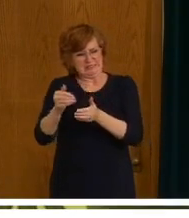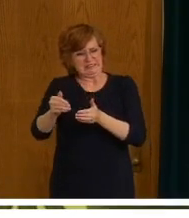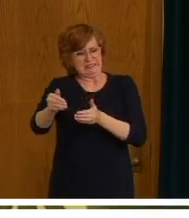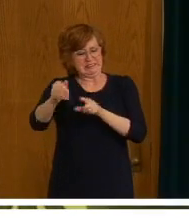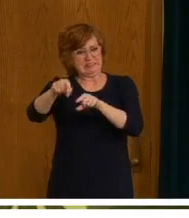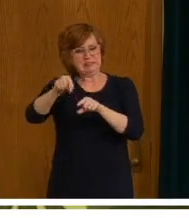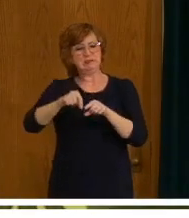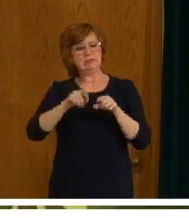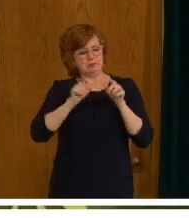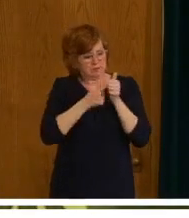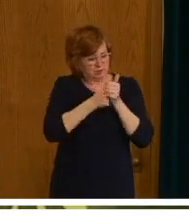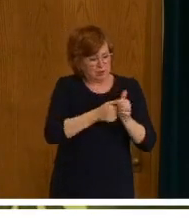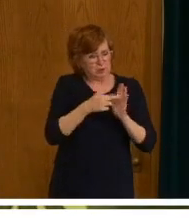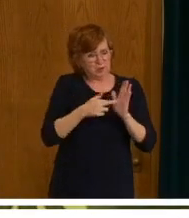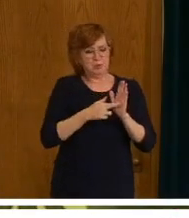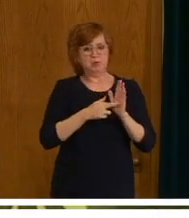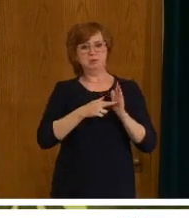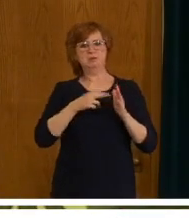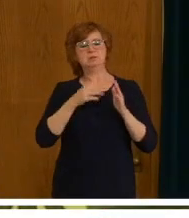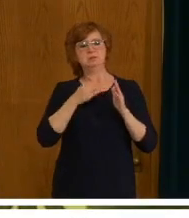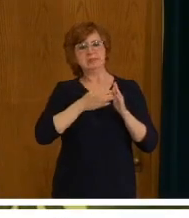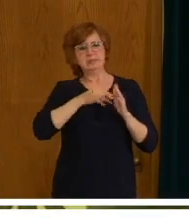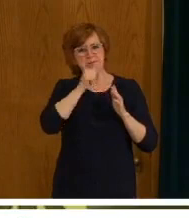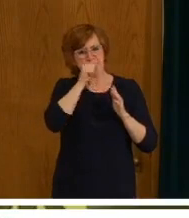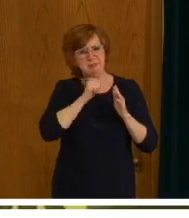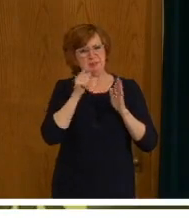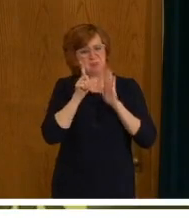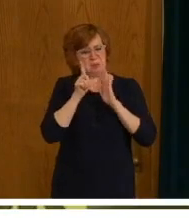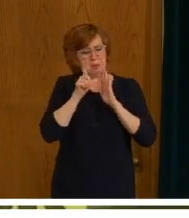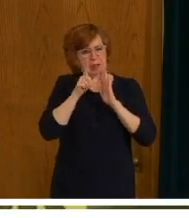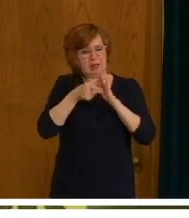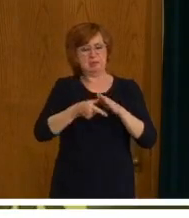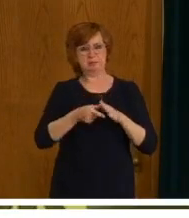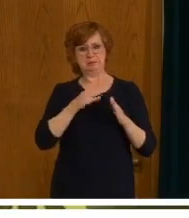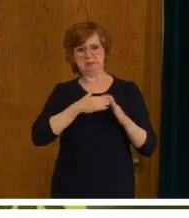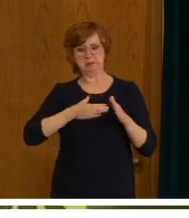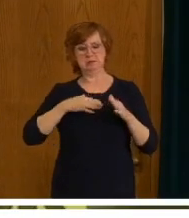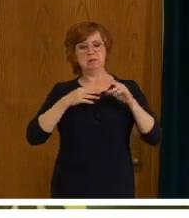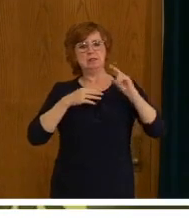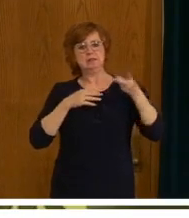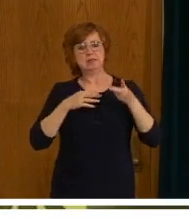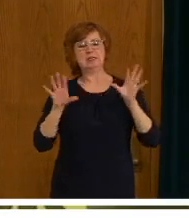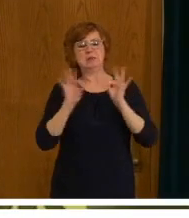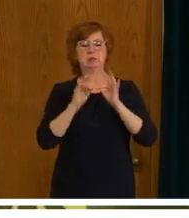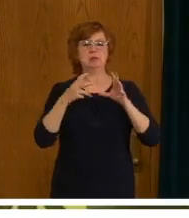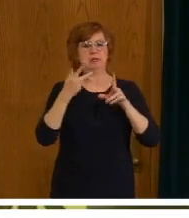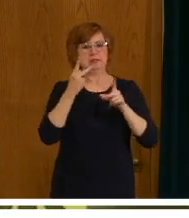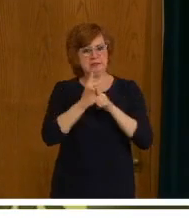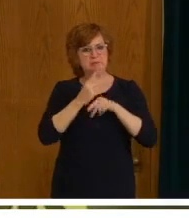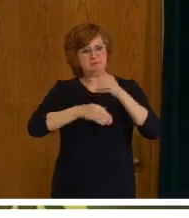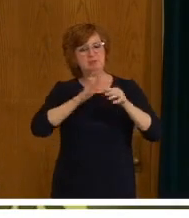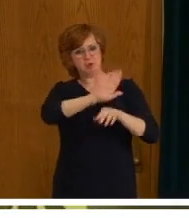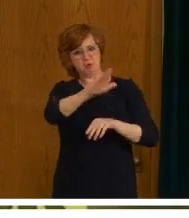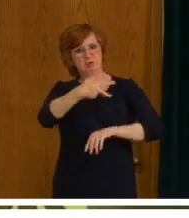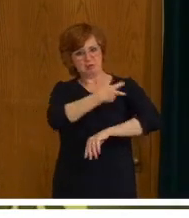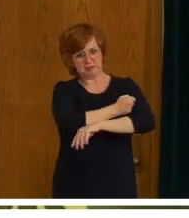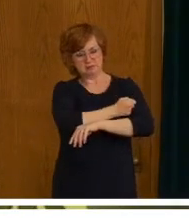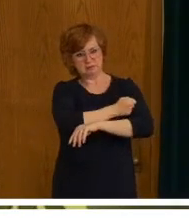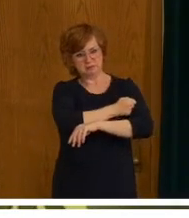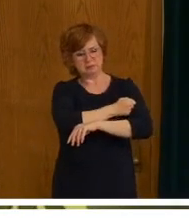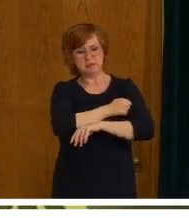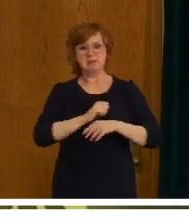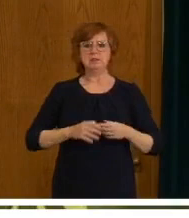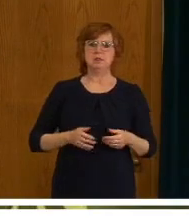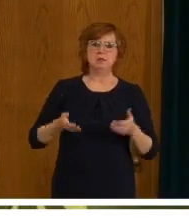However, we are well on our way. And let's keep getting vaccinated. Once again, I want to say thank you to all of